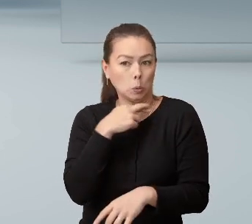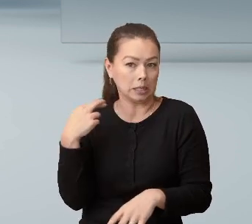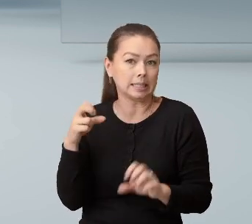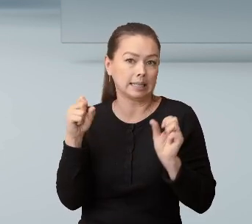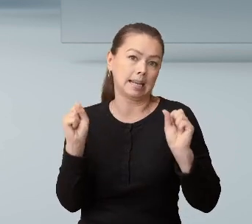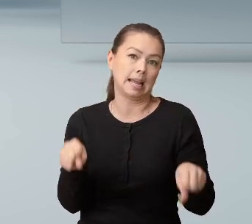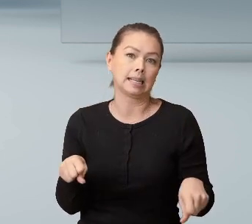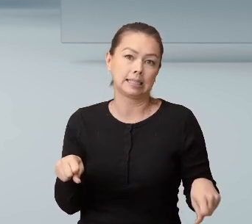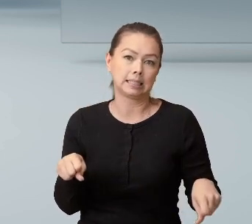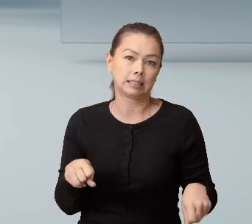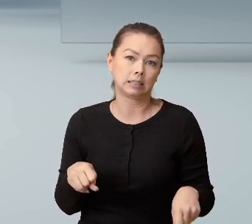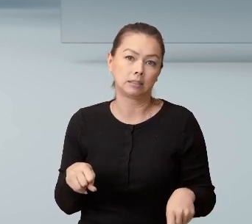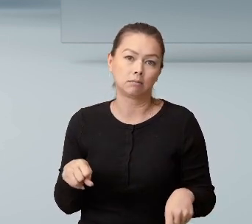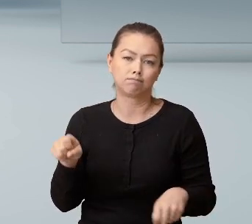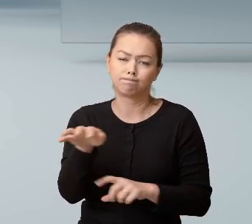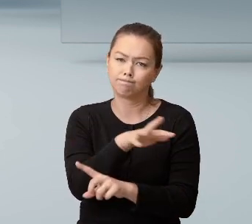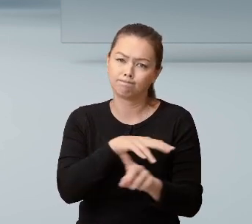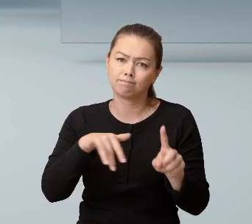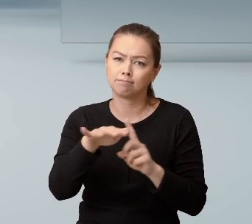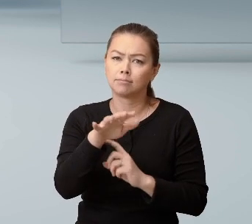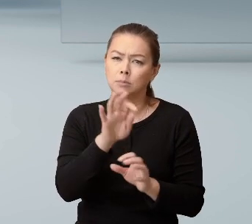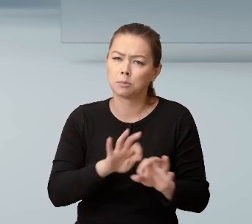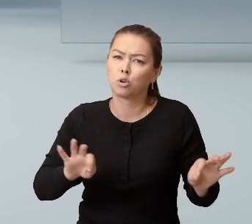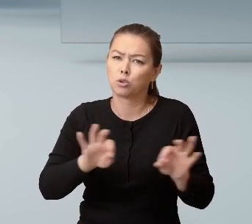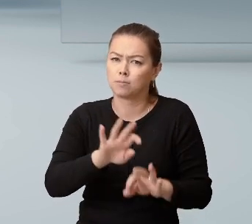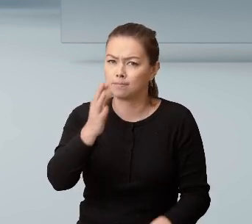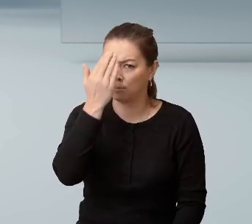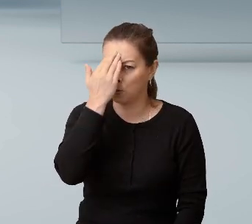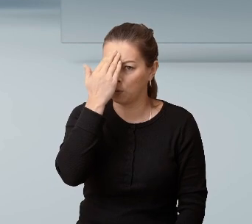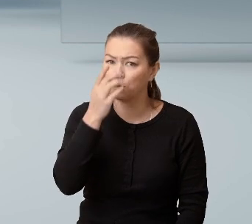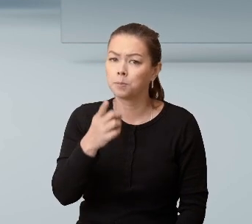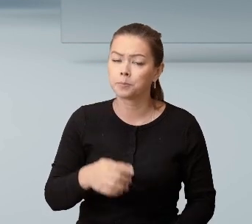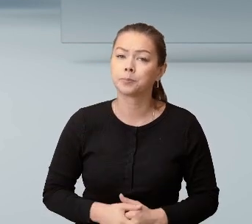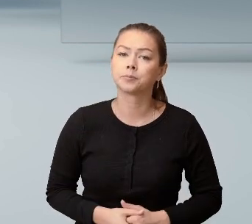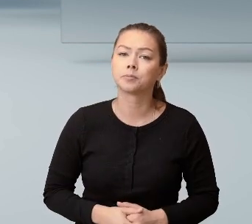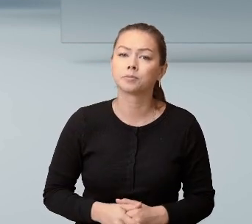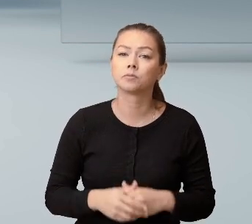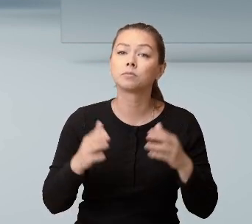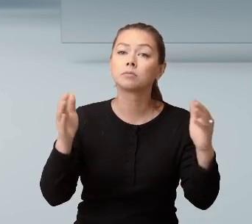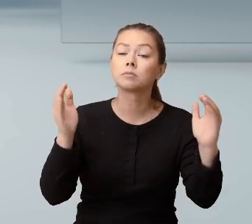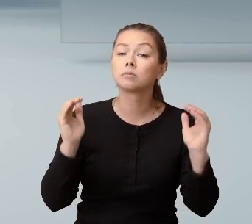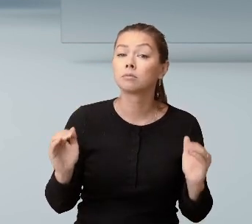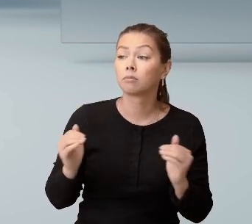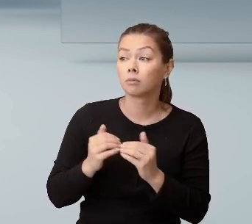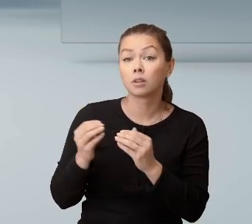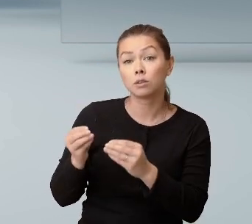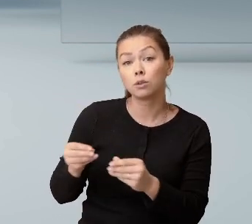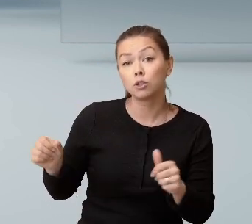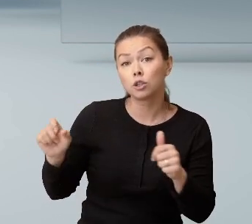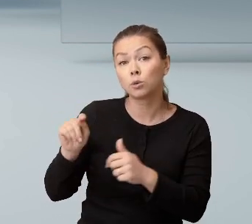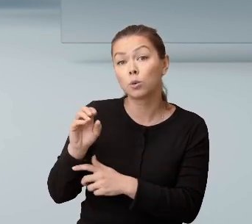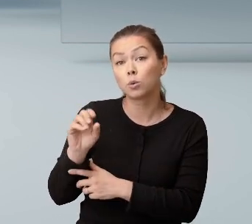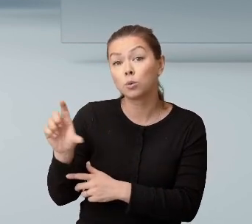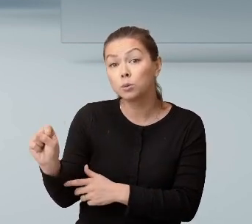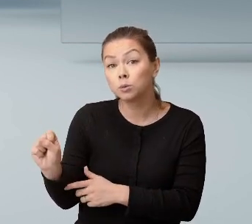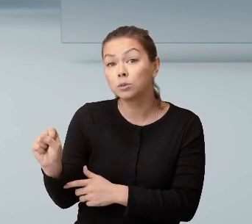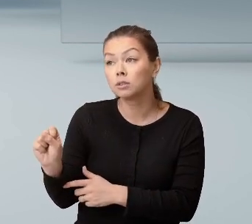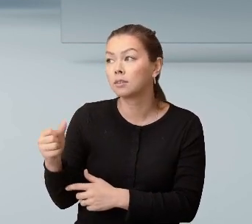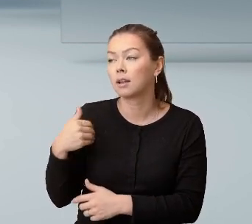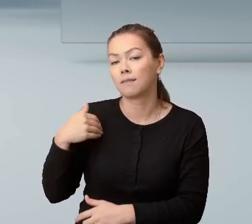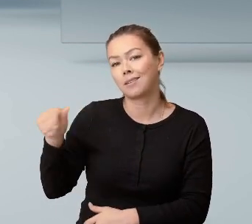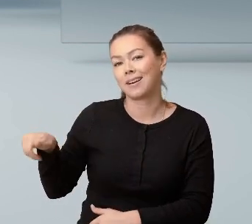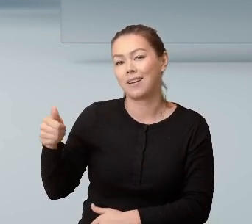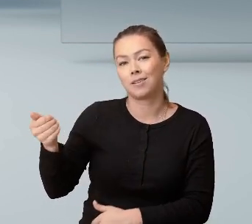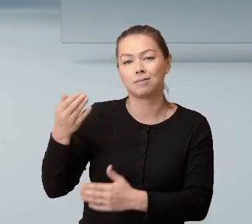within the landscape here. And as we get into some solutions and tools, again, just